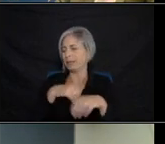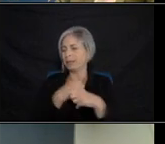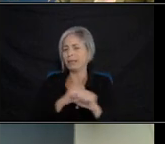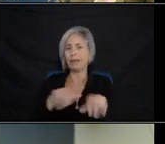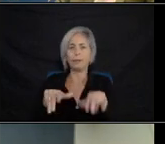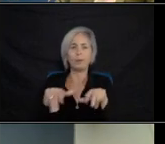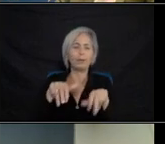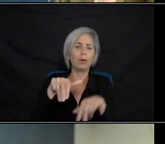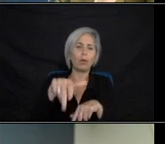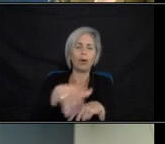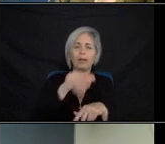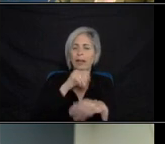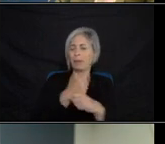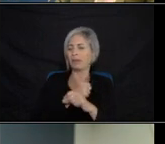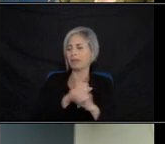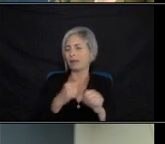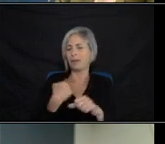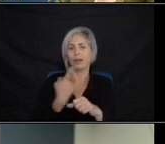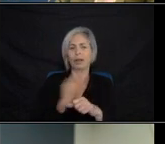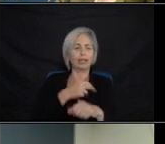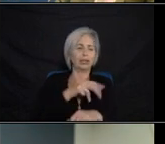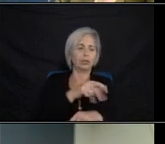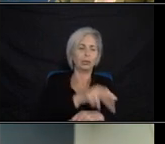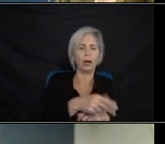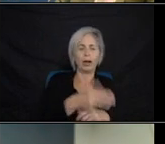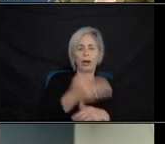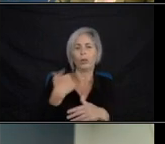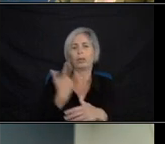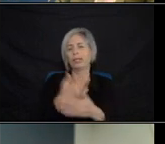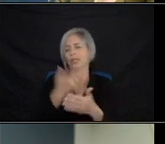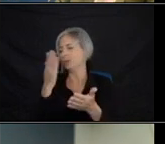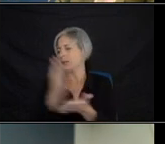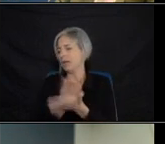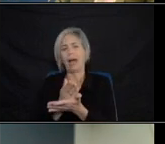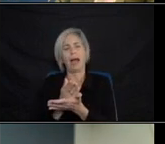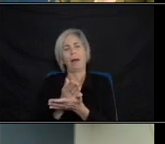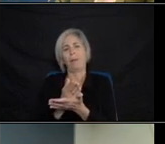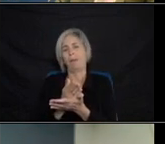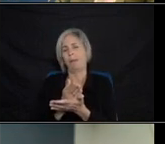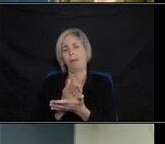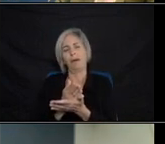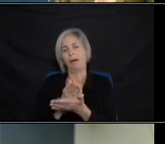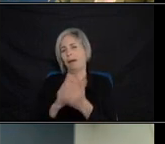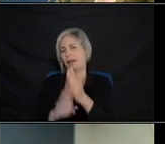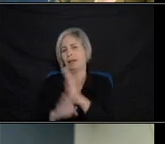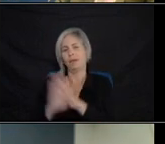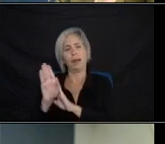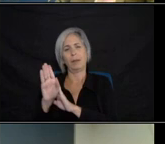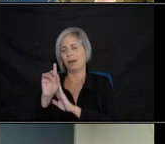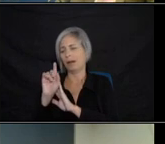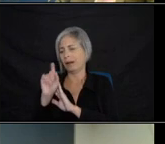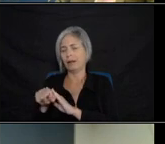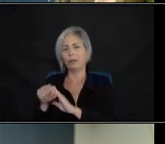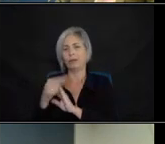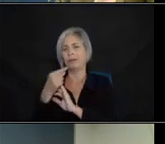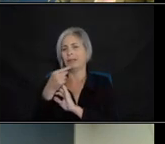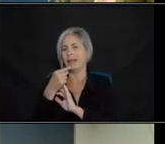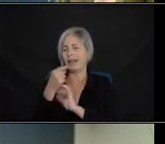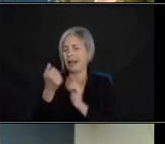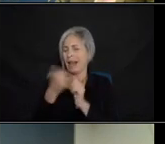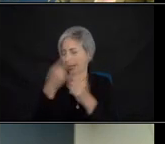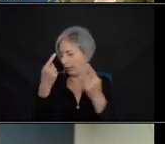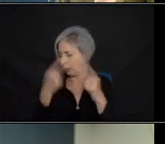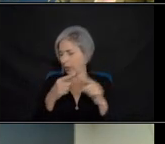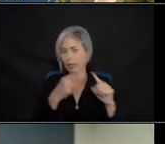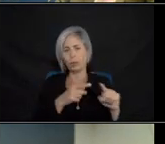walks. It will not be safe for us to take walks. Someone needs to stop the sale of this and make everything that everybody has said here is absolutely correct. And someone